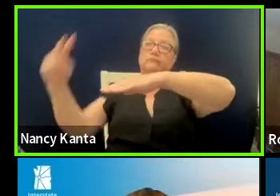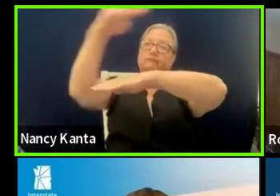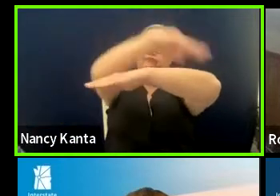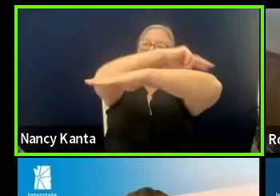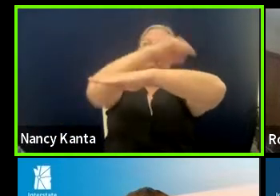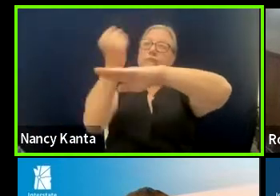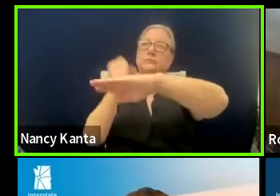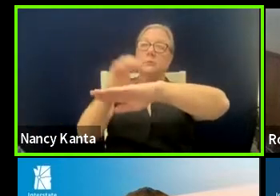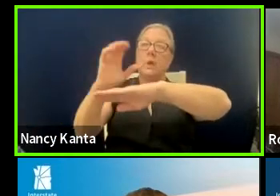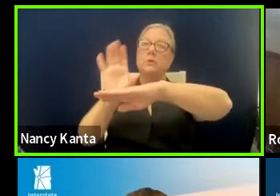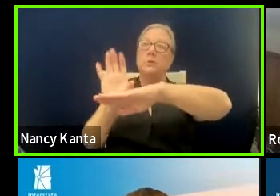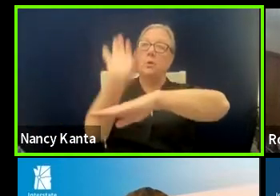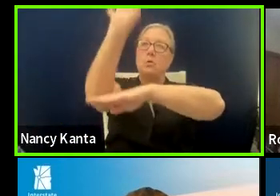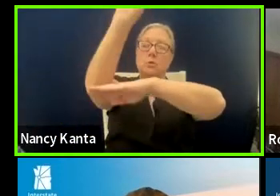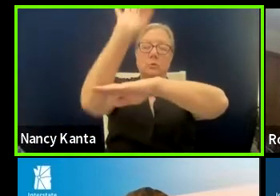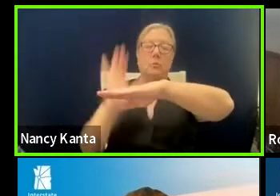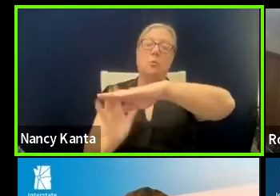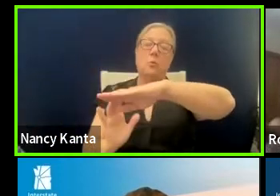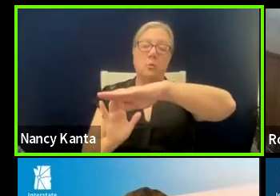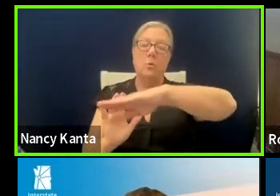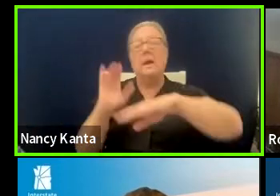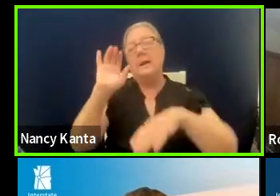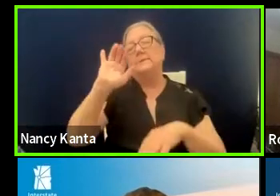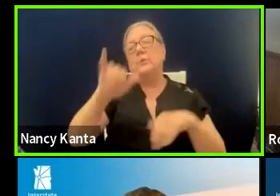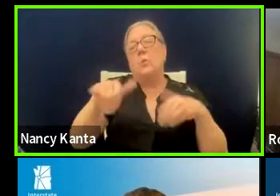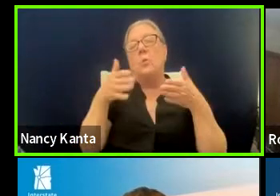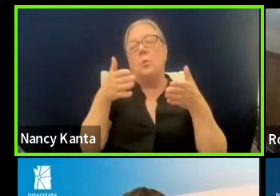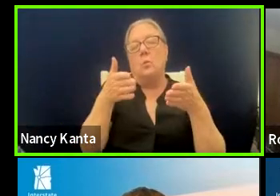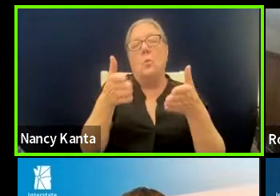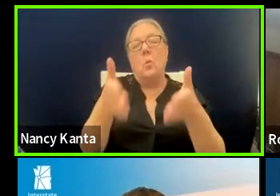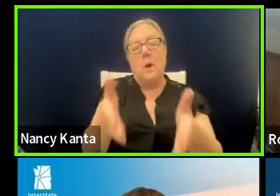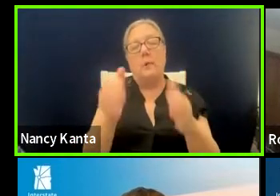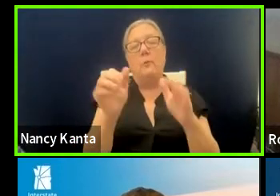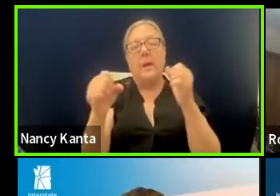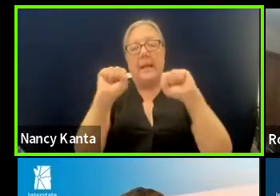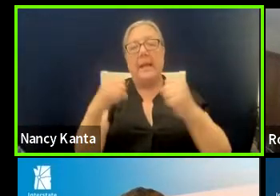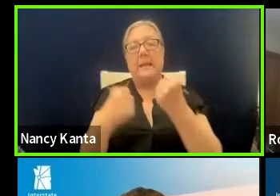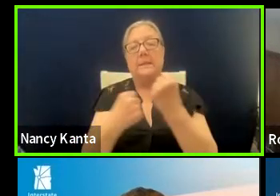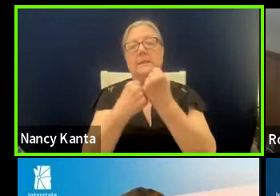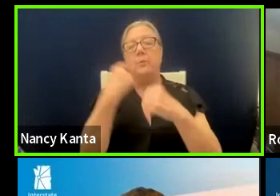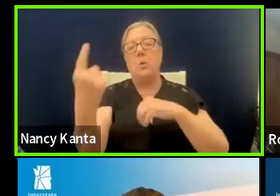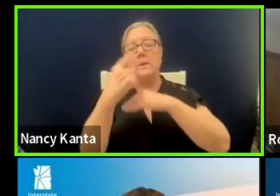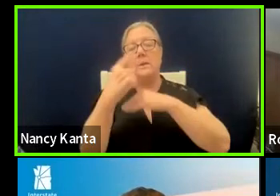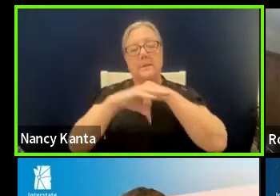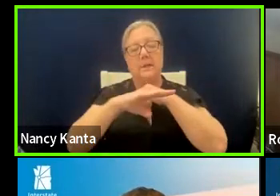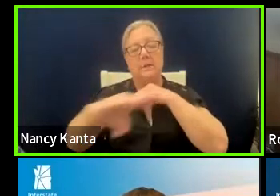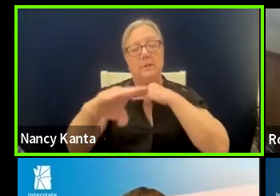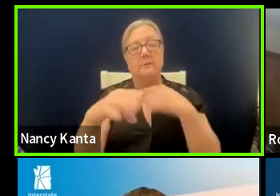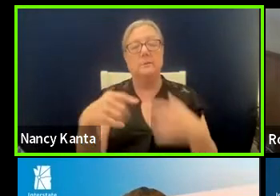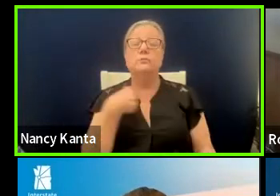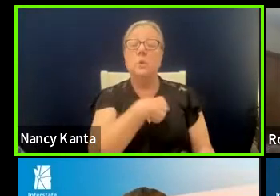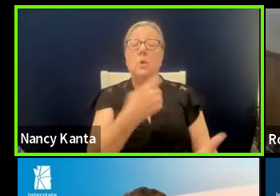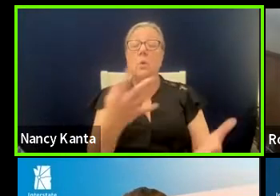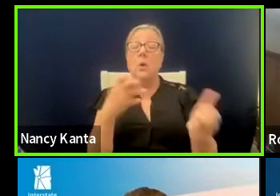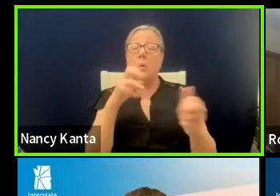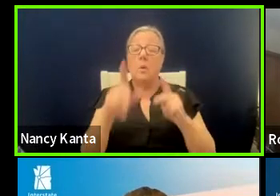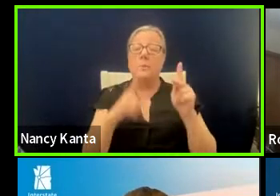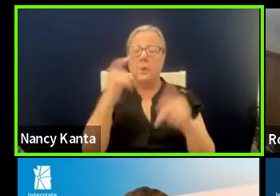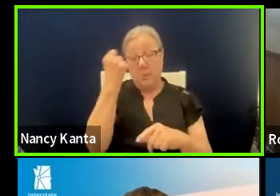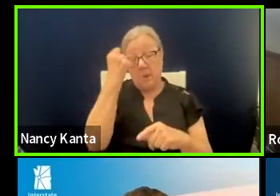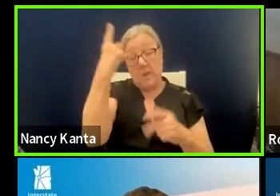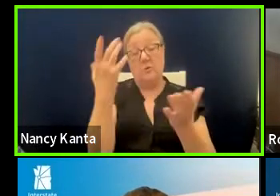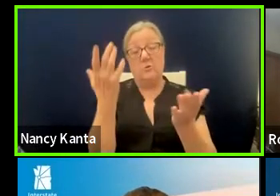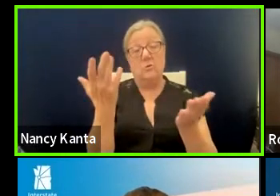the path of a single level bridge. And so the purpose of these things was just to try and give folks an understanding of some of the things